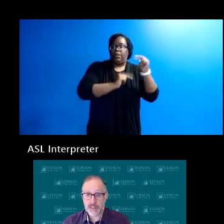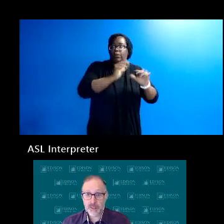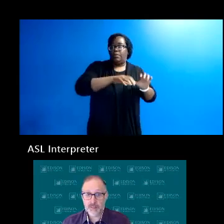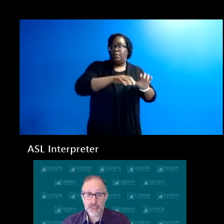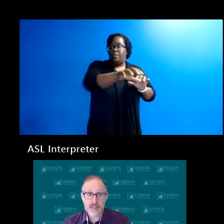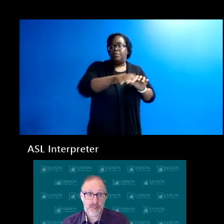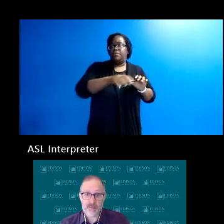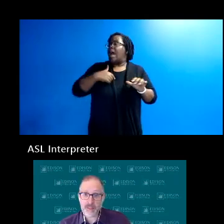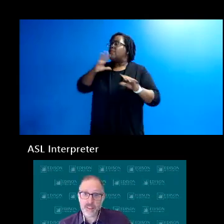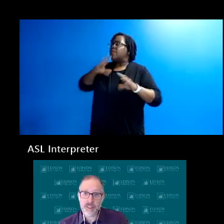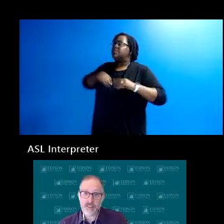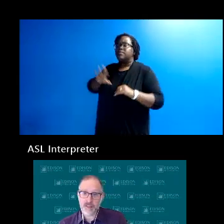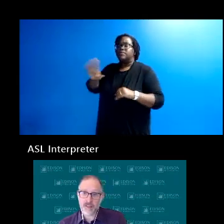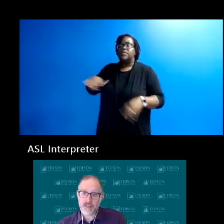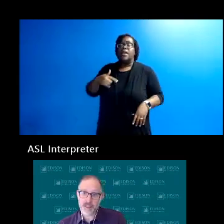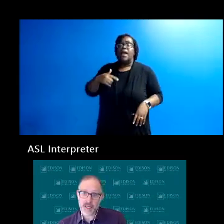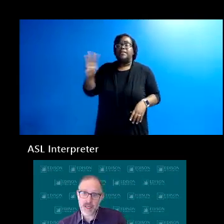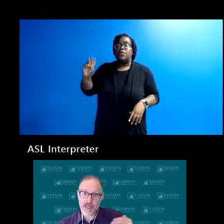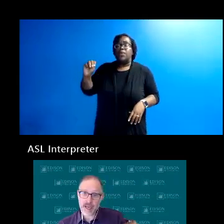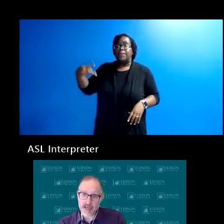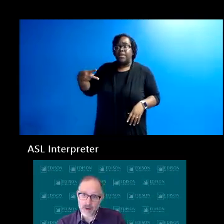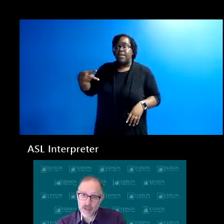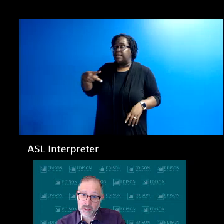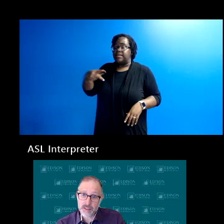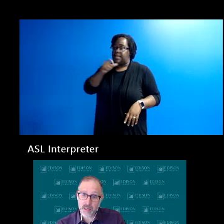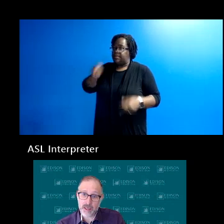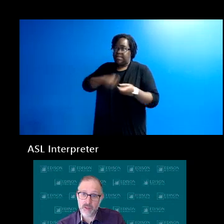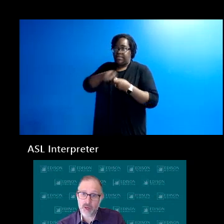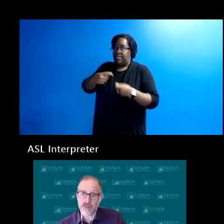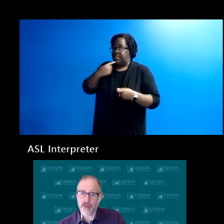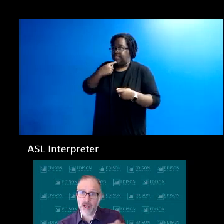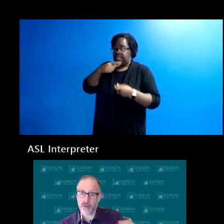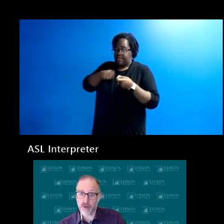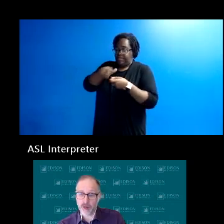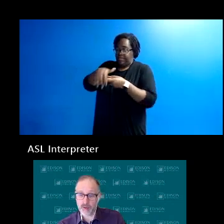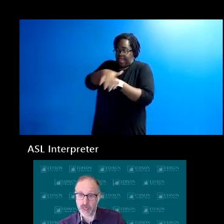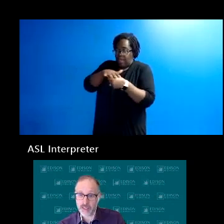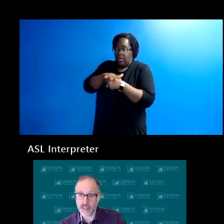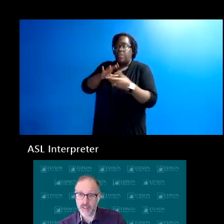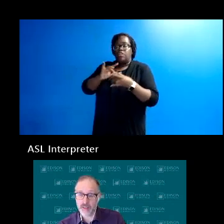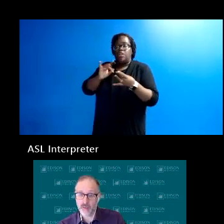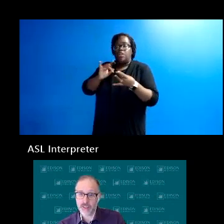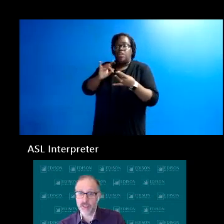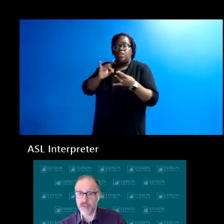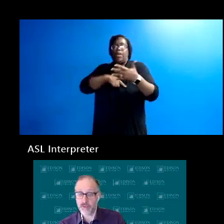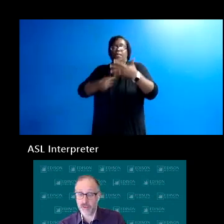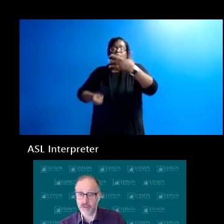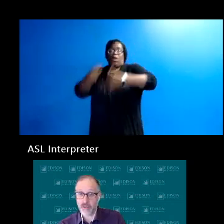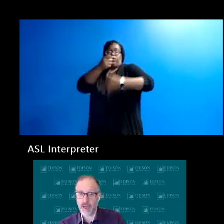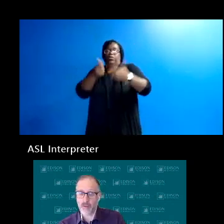that. The WMP specifically doesn't say areas. It talks about how we're prioritizing which